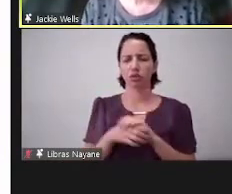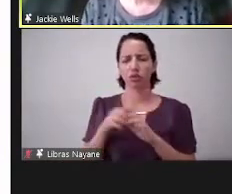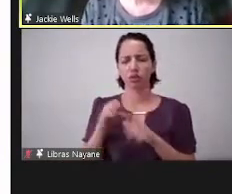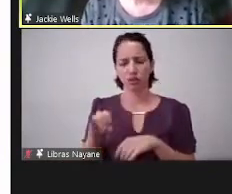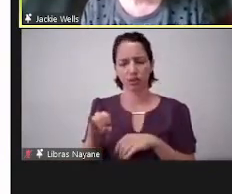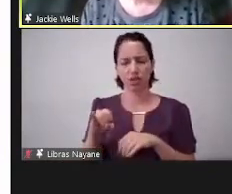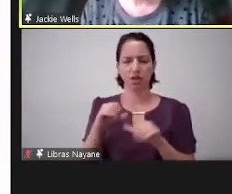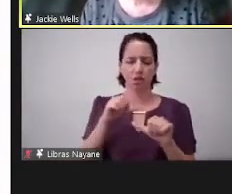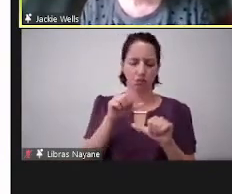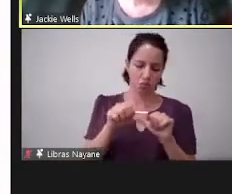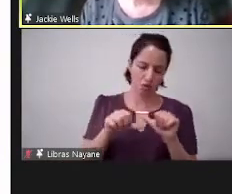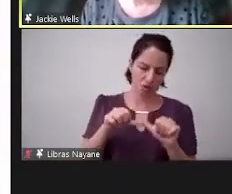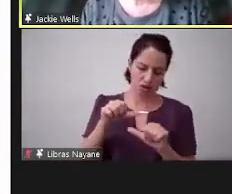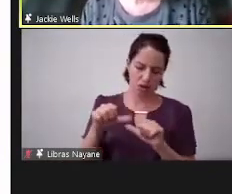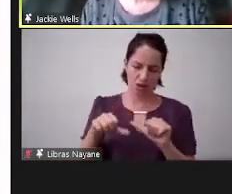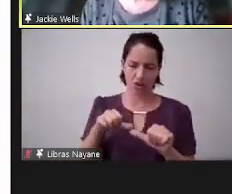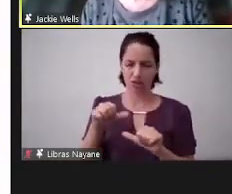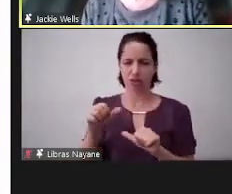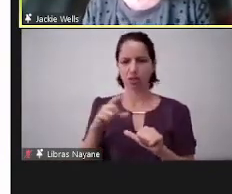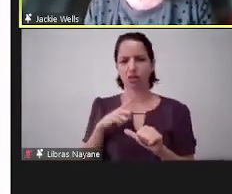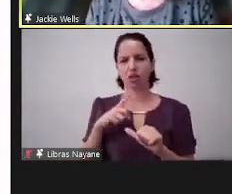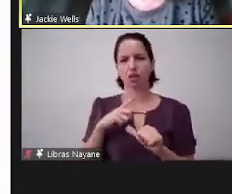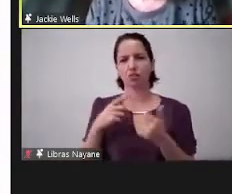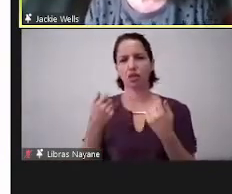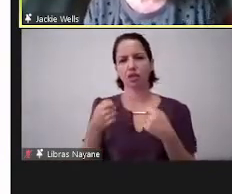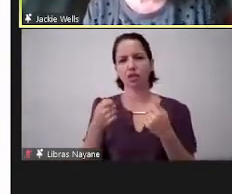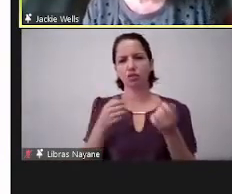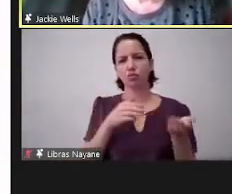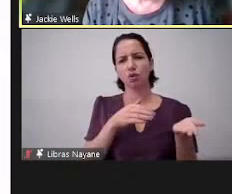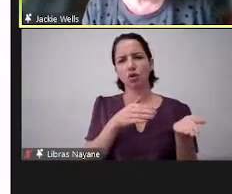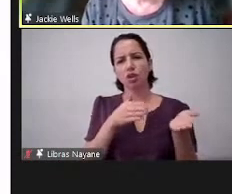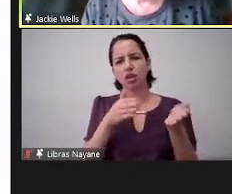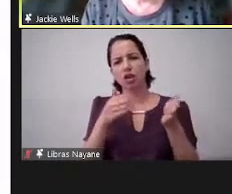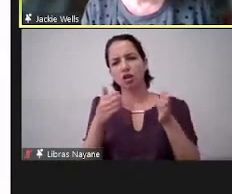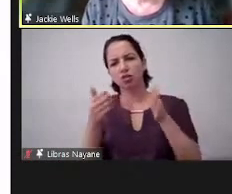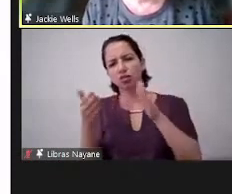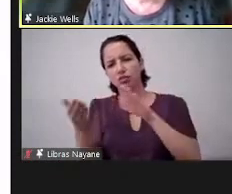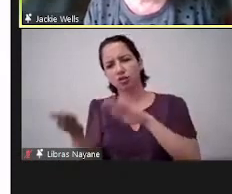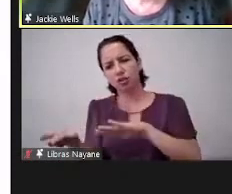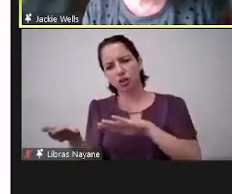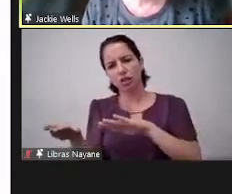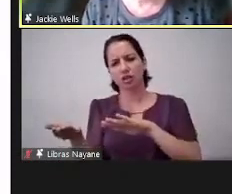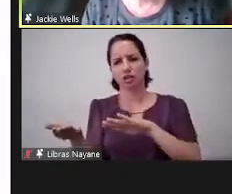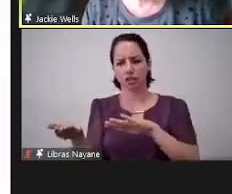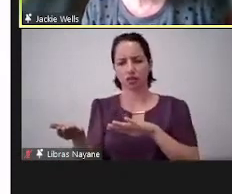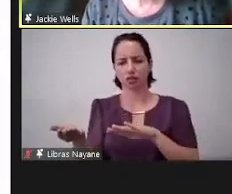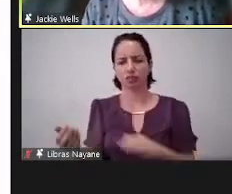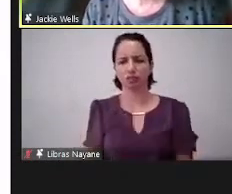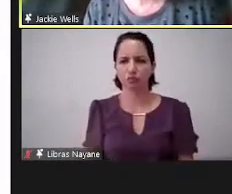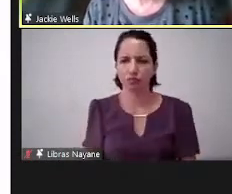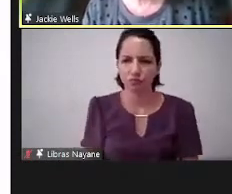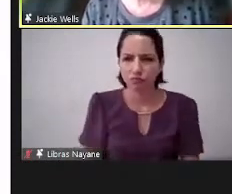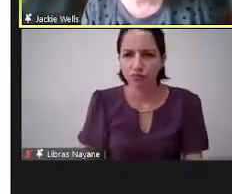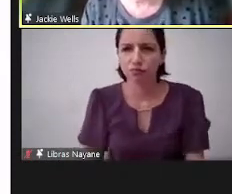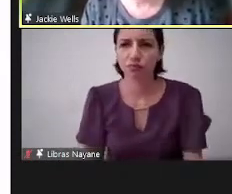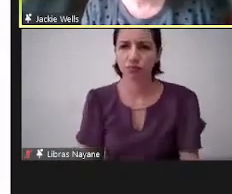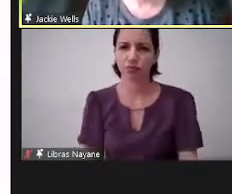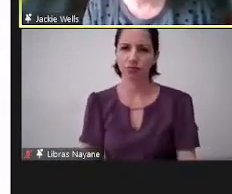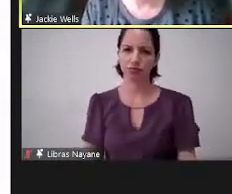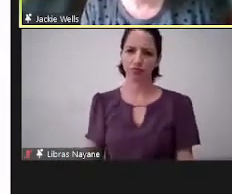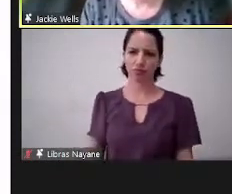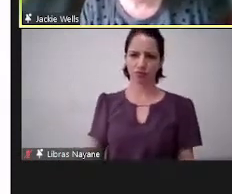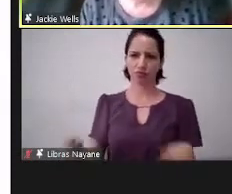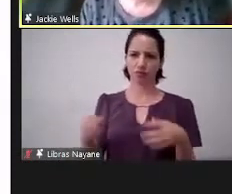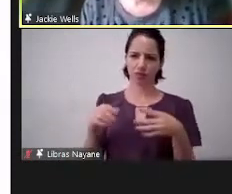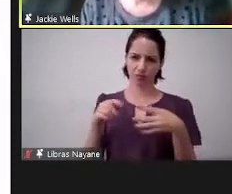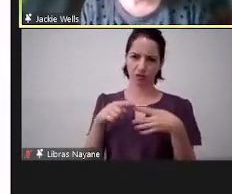minimum. And finally, the PLSA feels that it's important for any changes to be as sustainable as